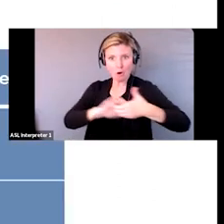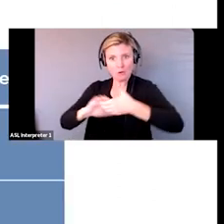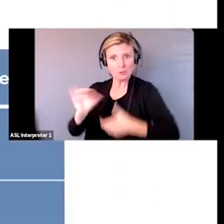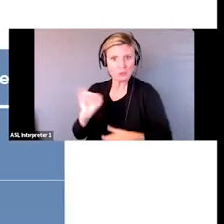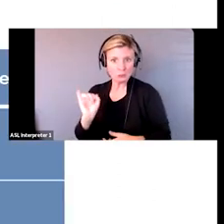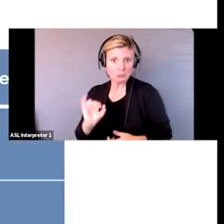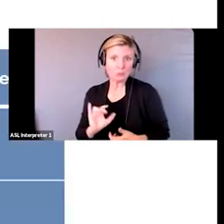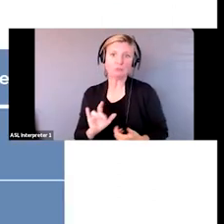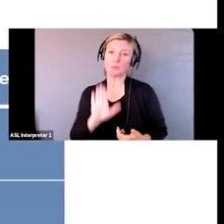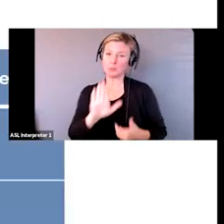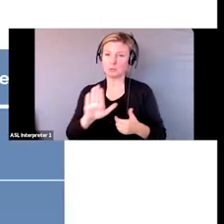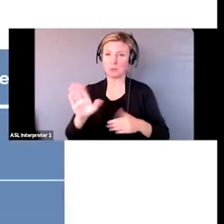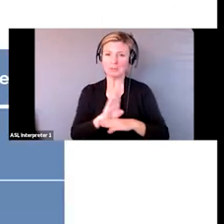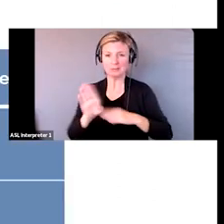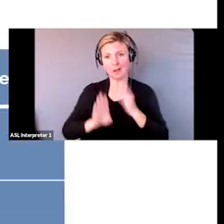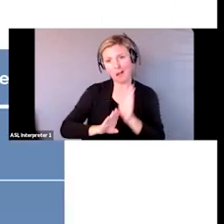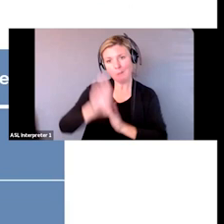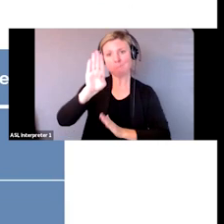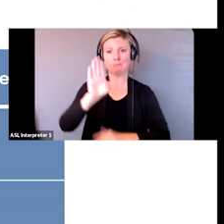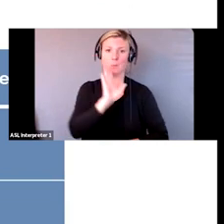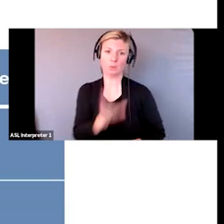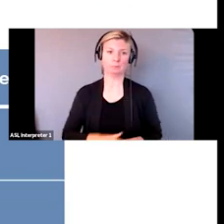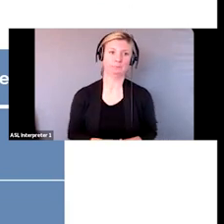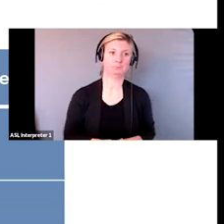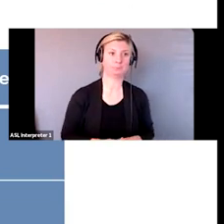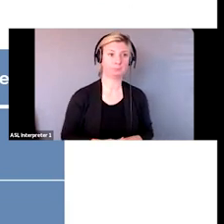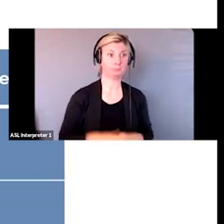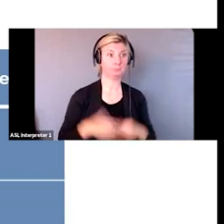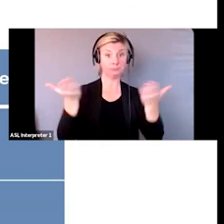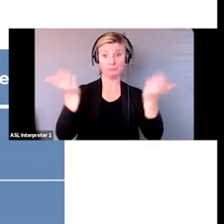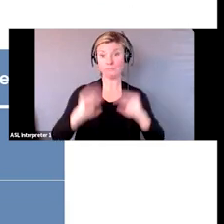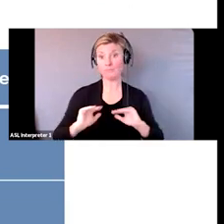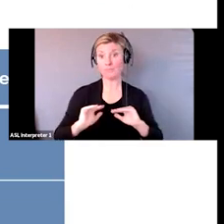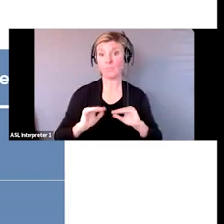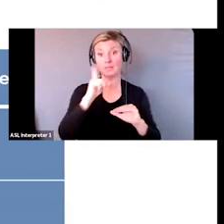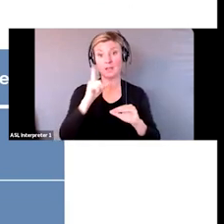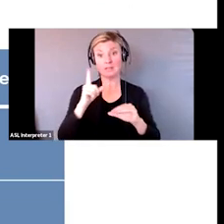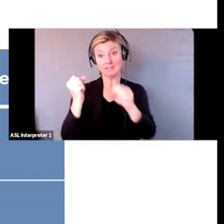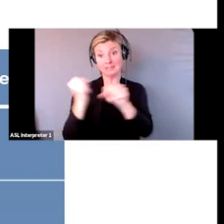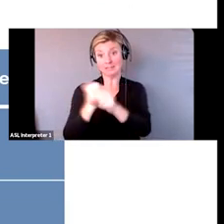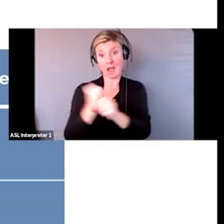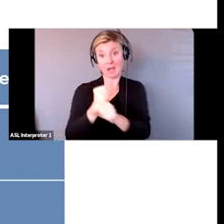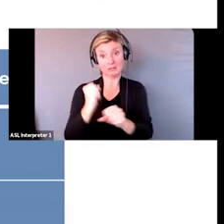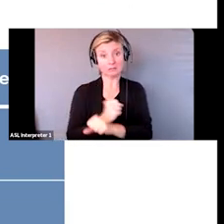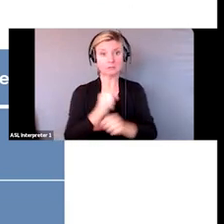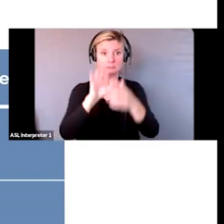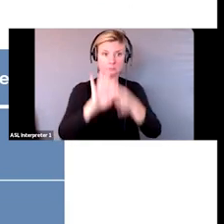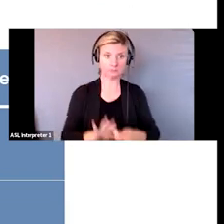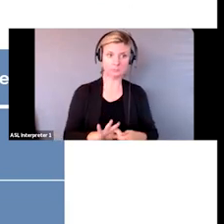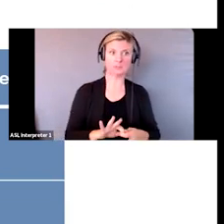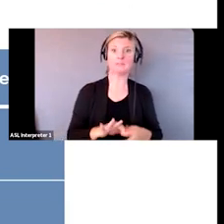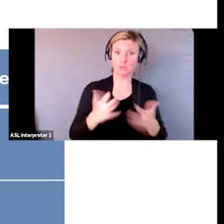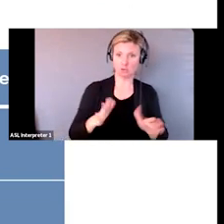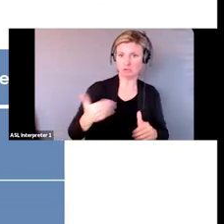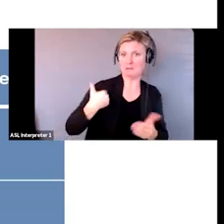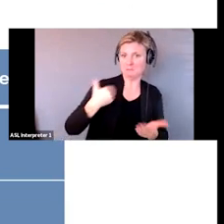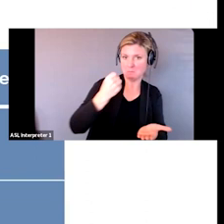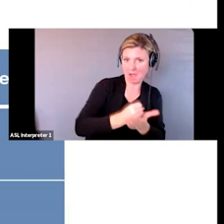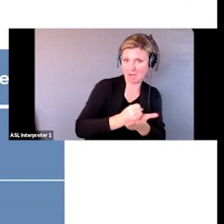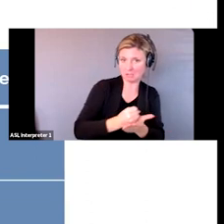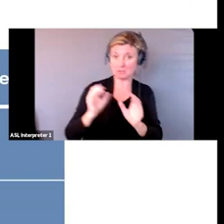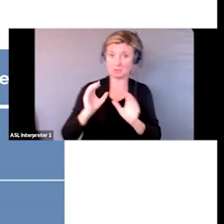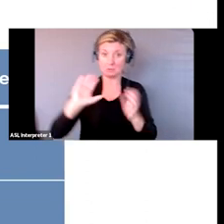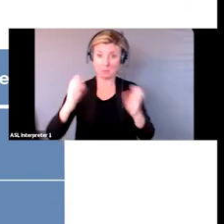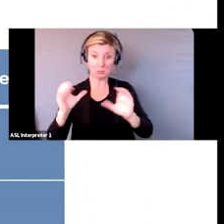Some stats on the difference between companies with patents and without patents, and the venture capital type of funding that they